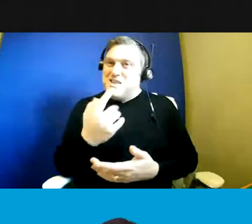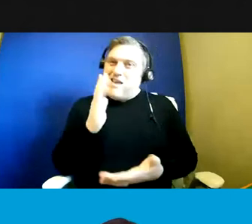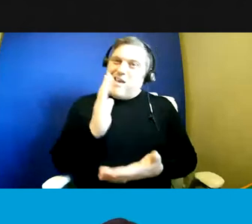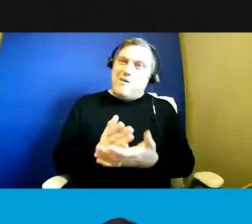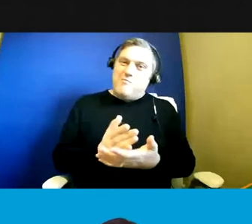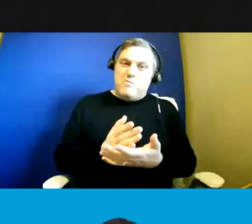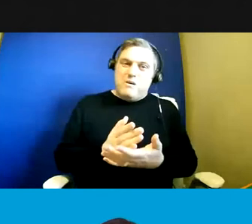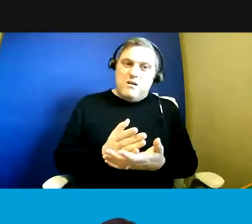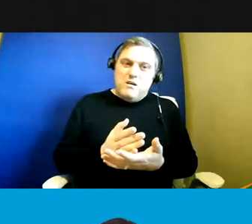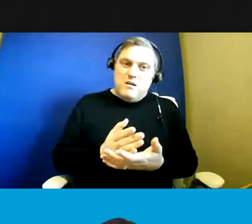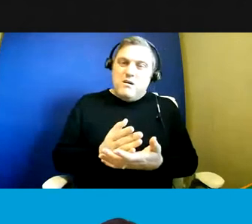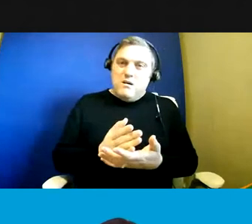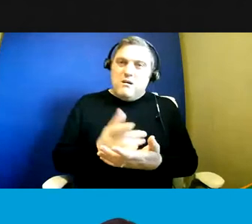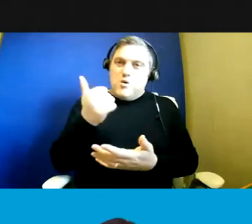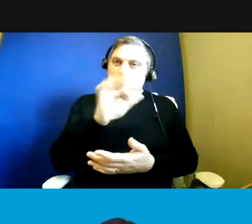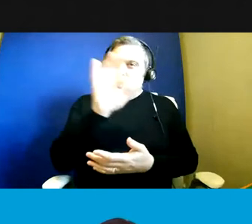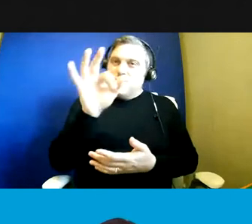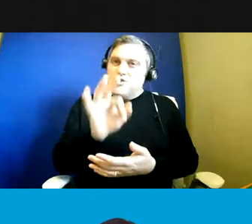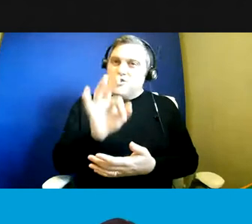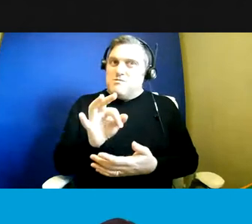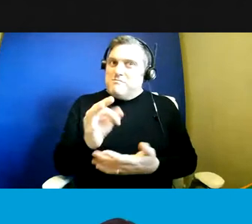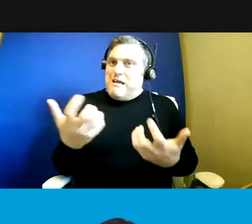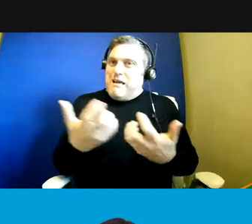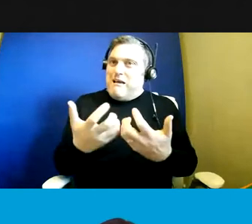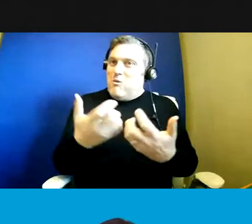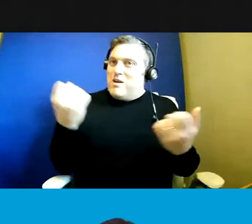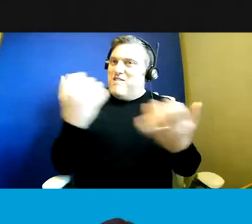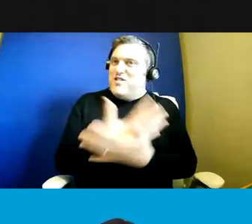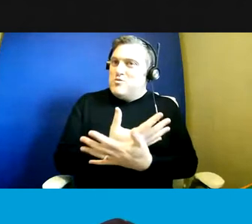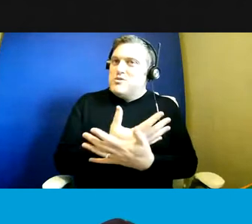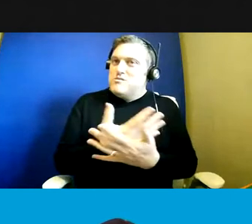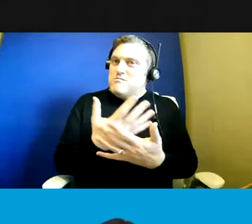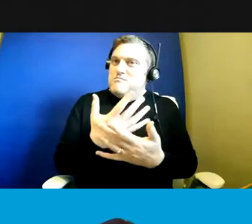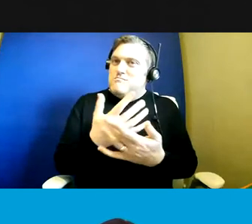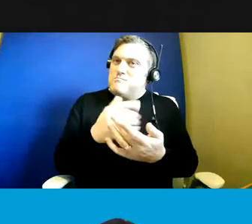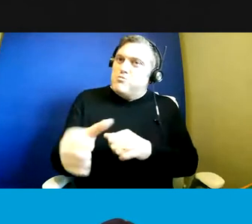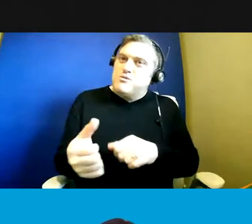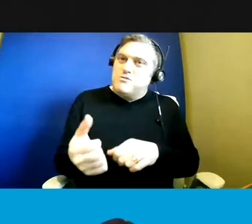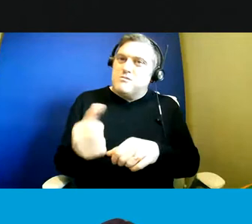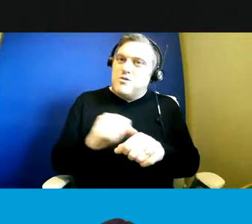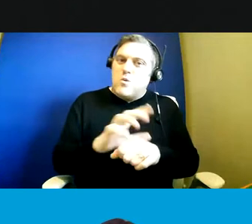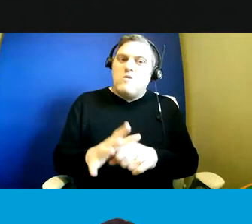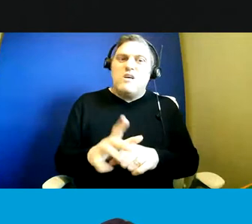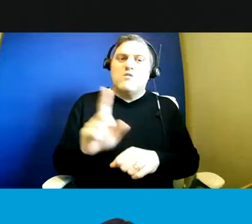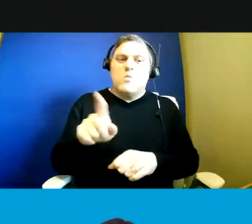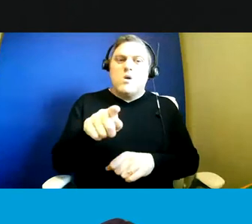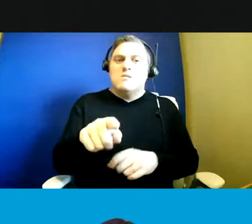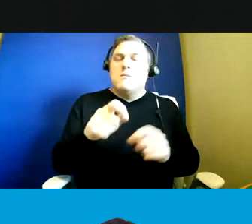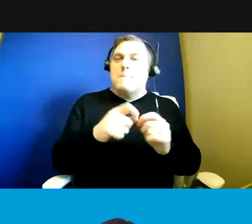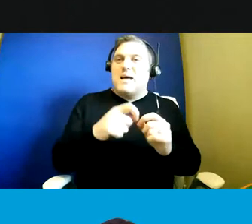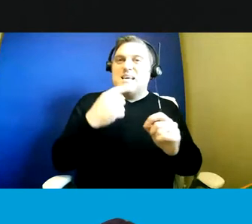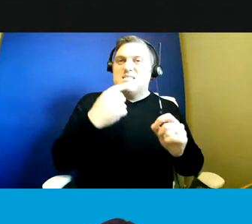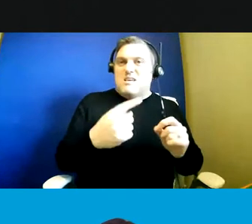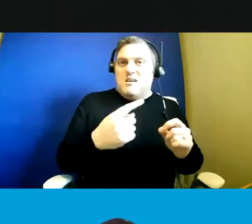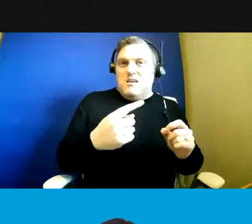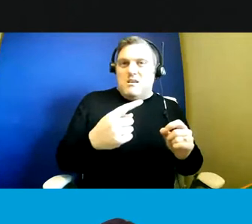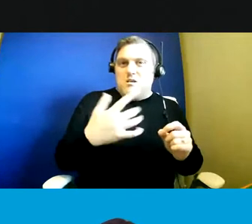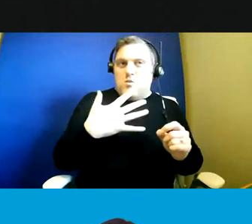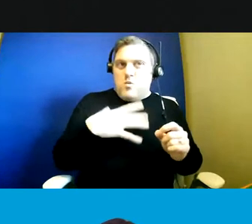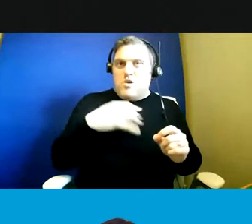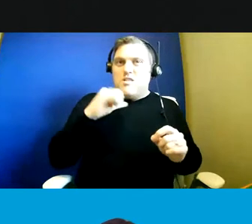post-COVID syndrome? And I think that's a really good question, Peter. And my feeling is, as Becky mentioned earlier, we want people to tell